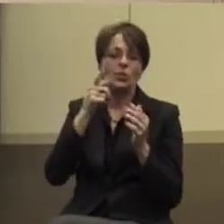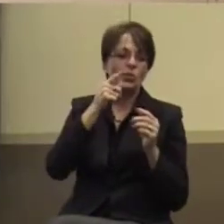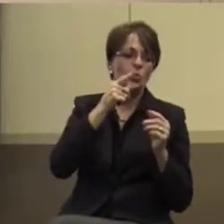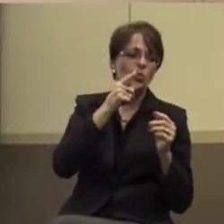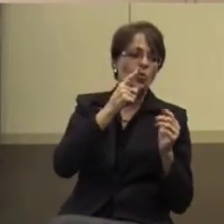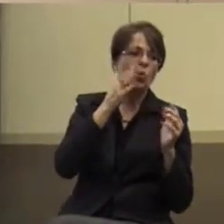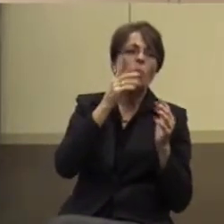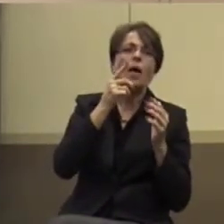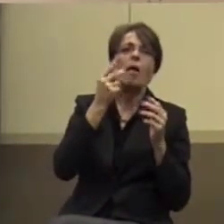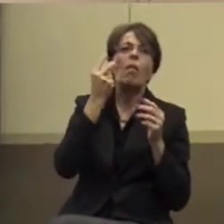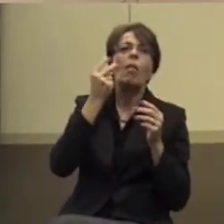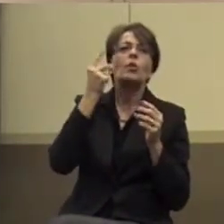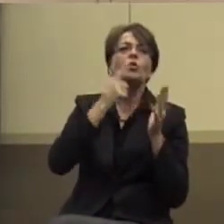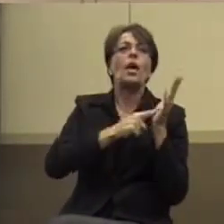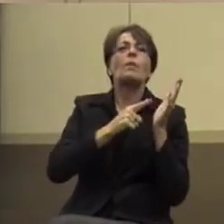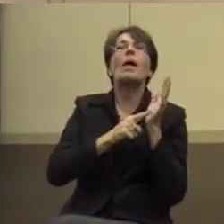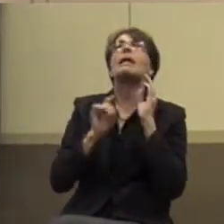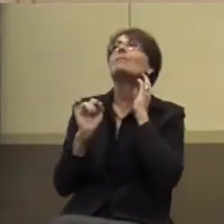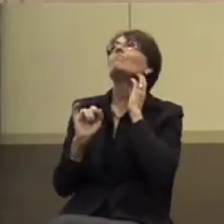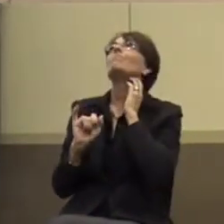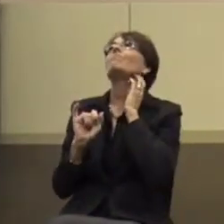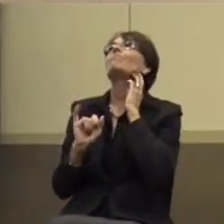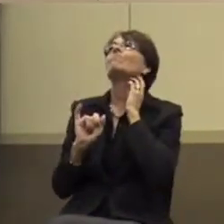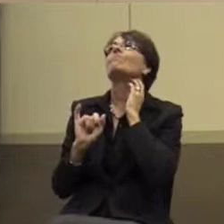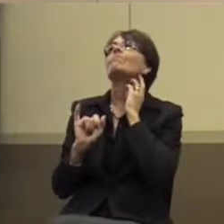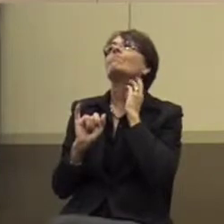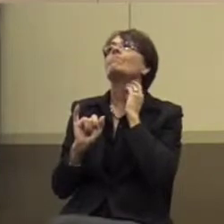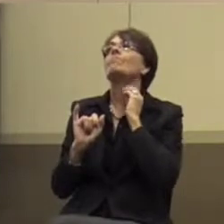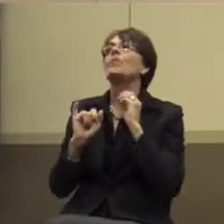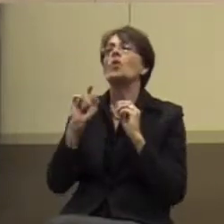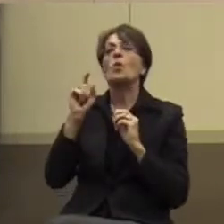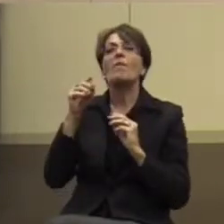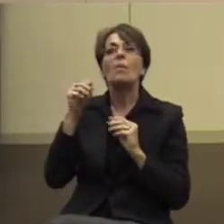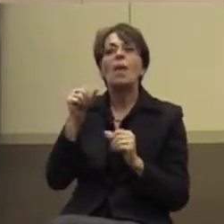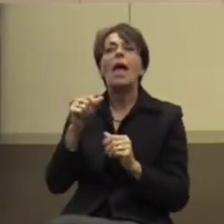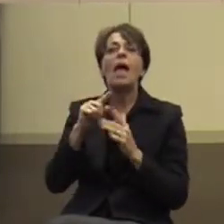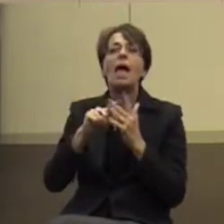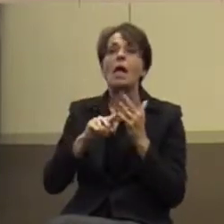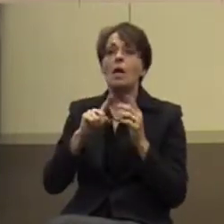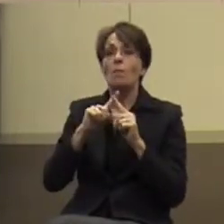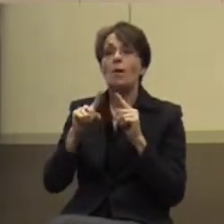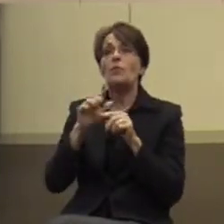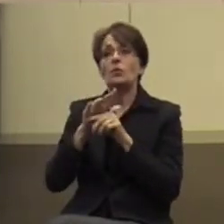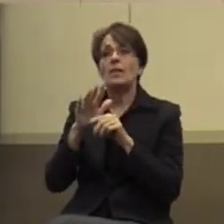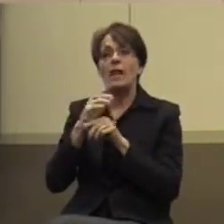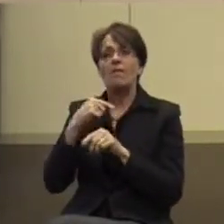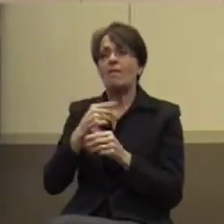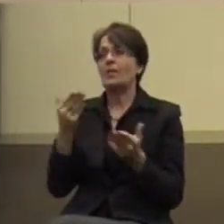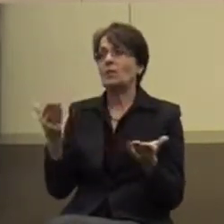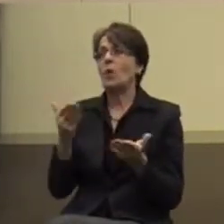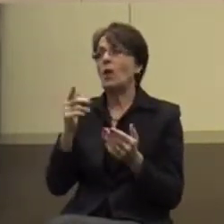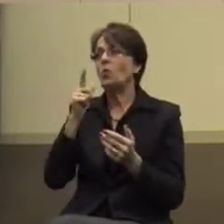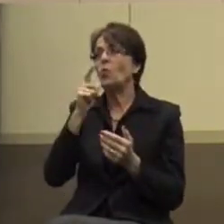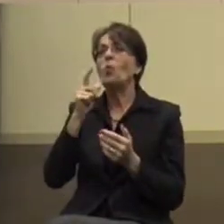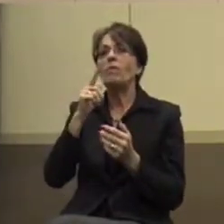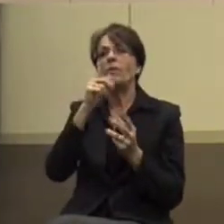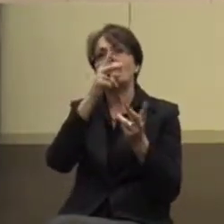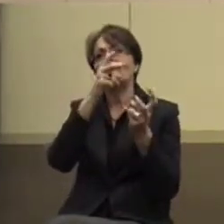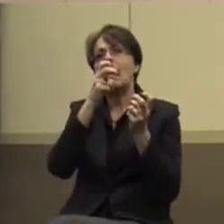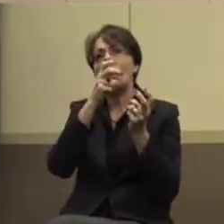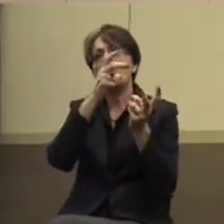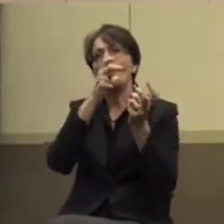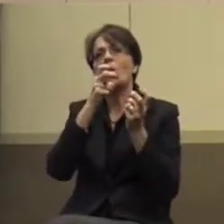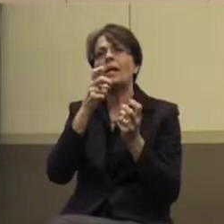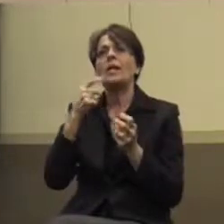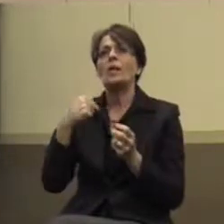check back like in months or years later, and then now it's like blocked and that you have to pay for them and stuff. So, but there's enough of us around that have already kind of like